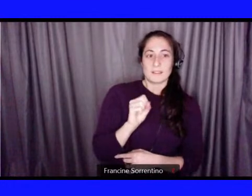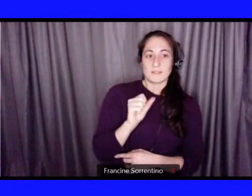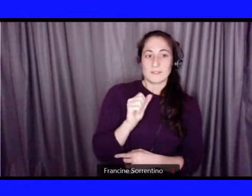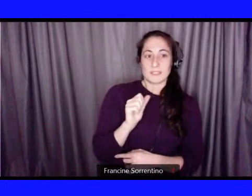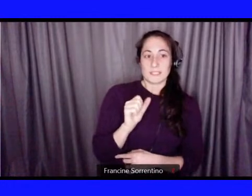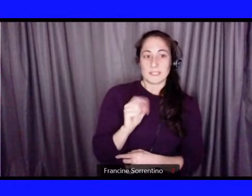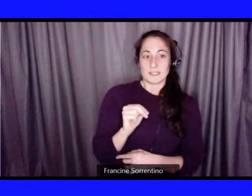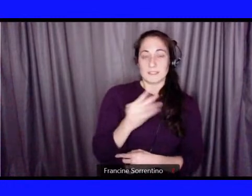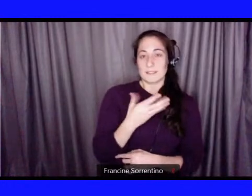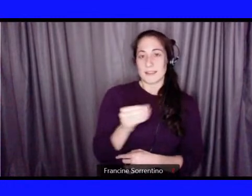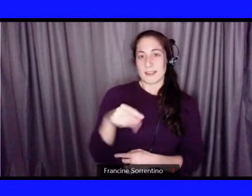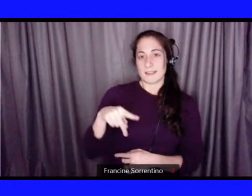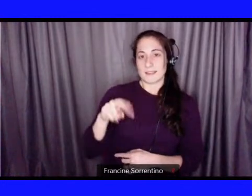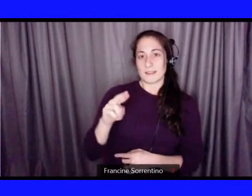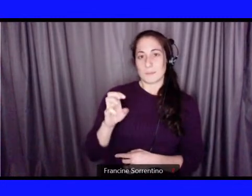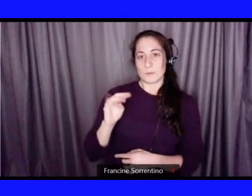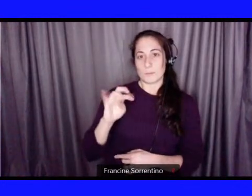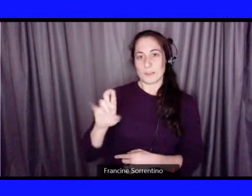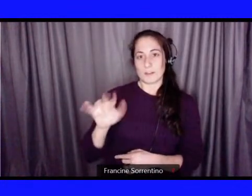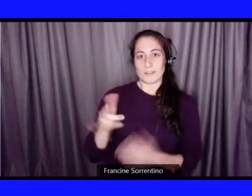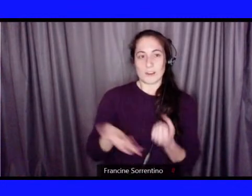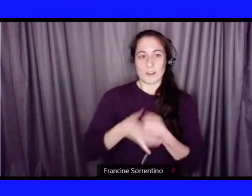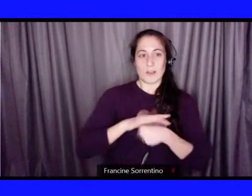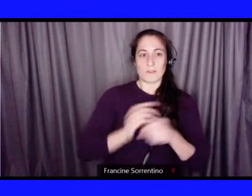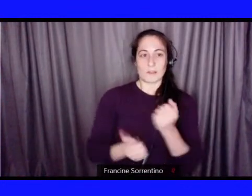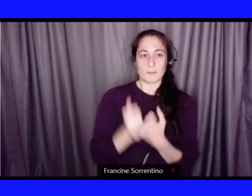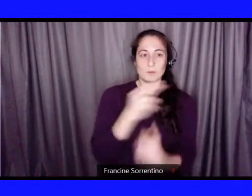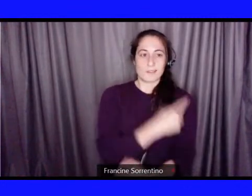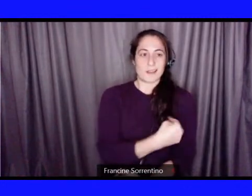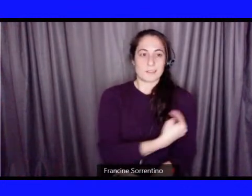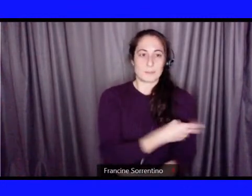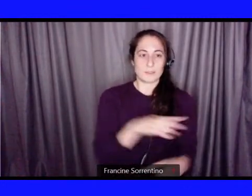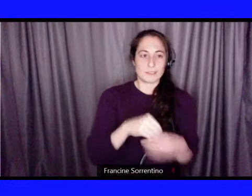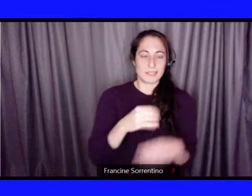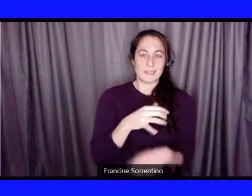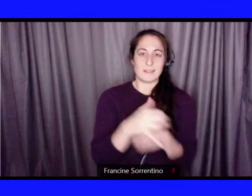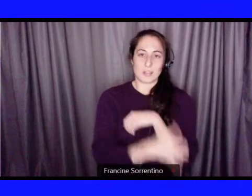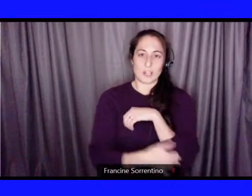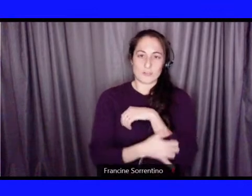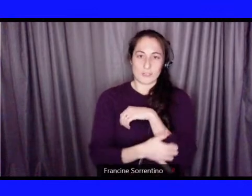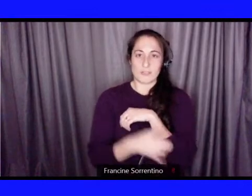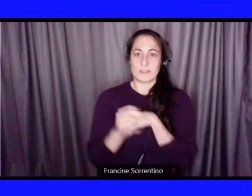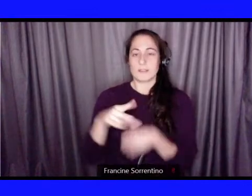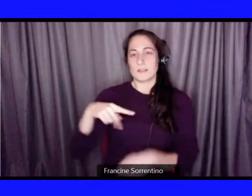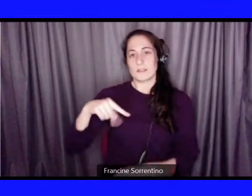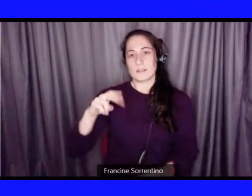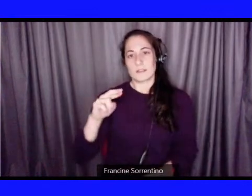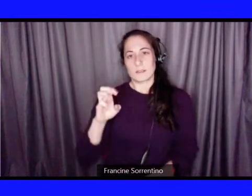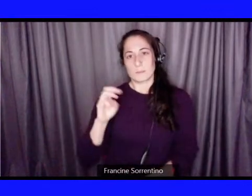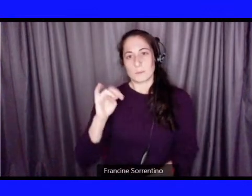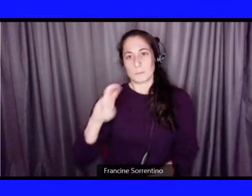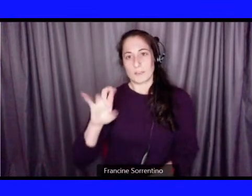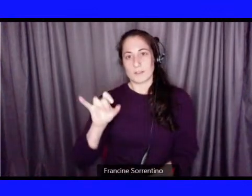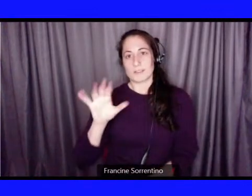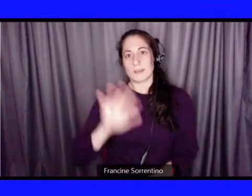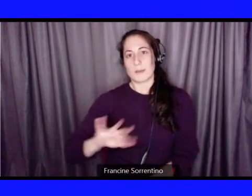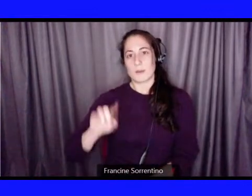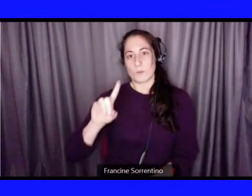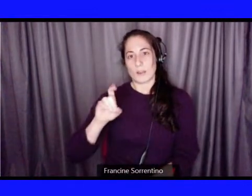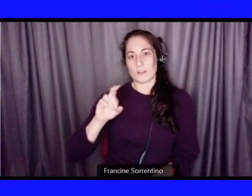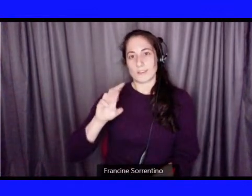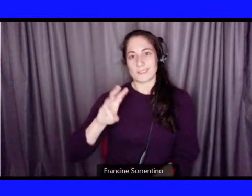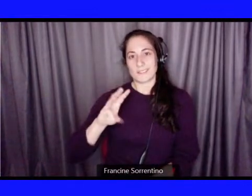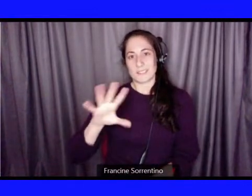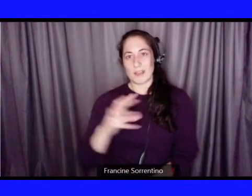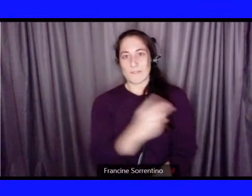create a benchmark group for us of safety net healthcare providers, which is about 60-ish